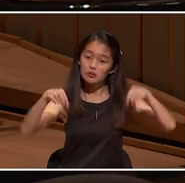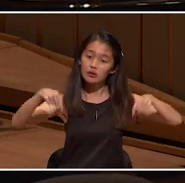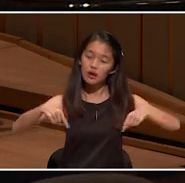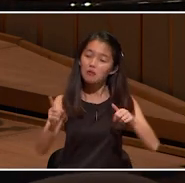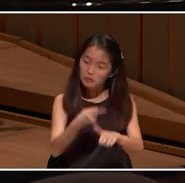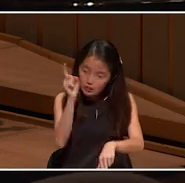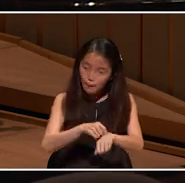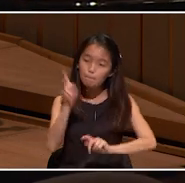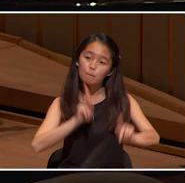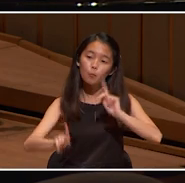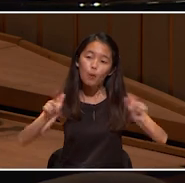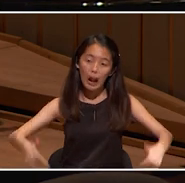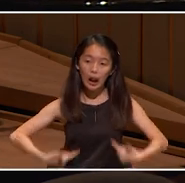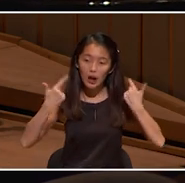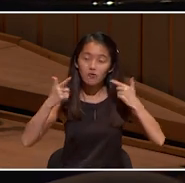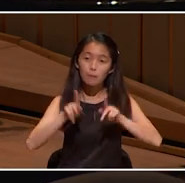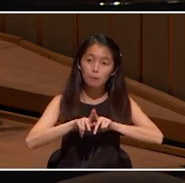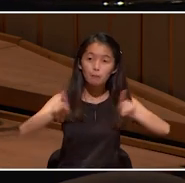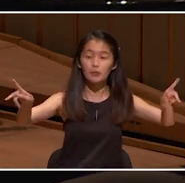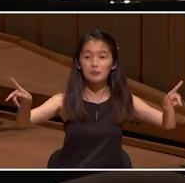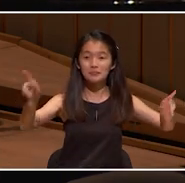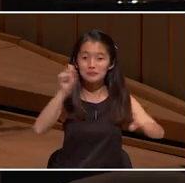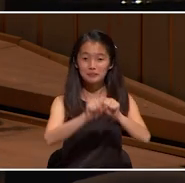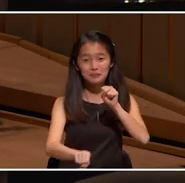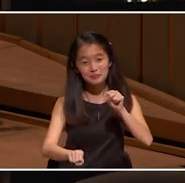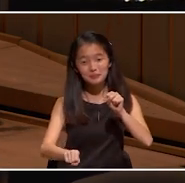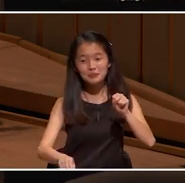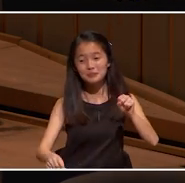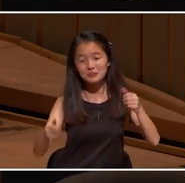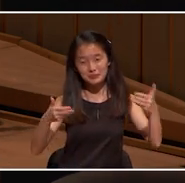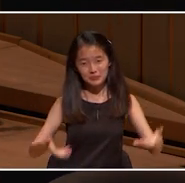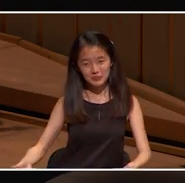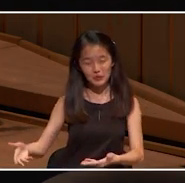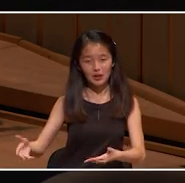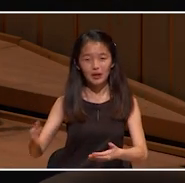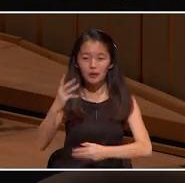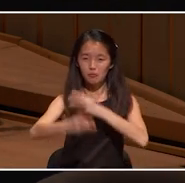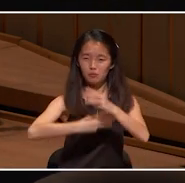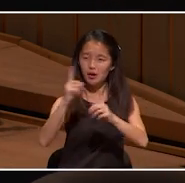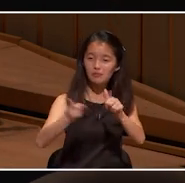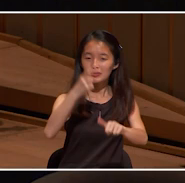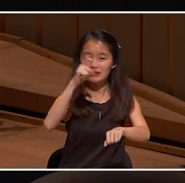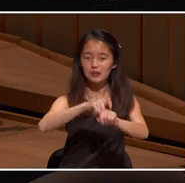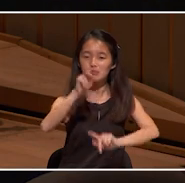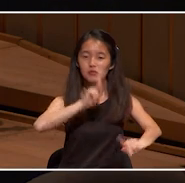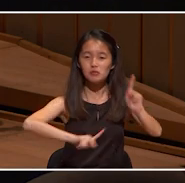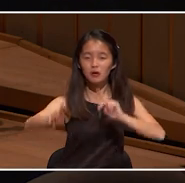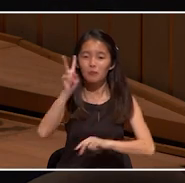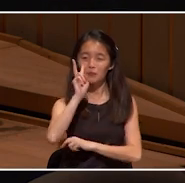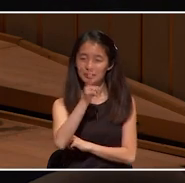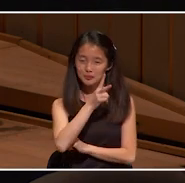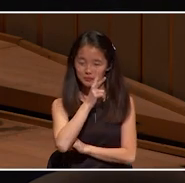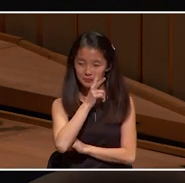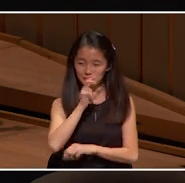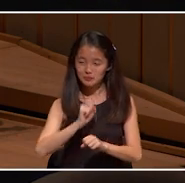performed live in public. So, ladies and gentlemen, this is the world premiere of VANDA. And I'd like you to